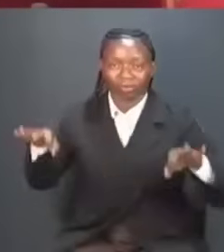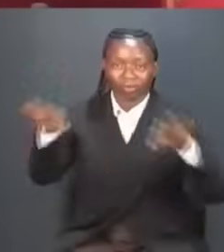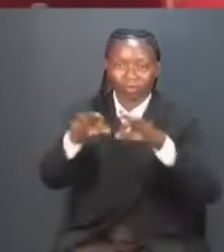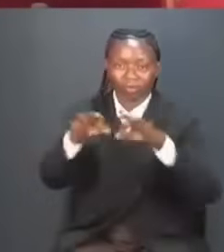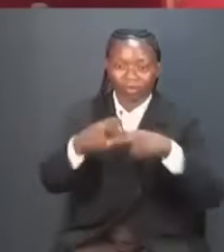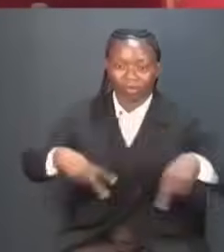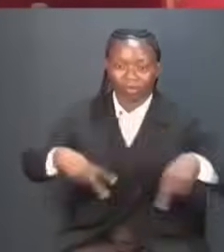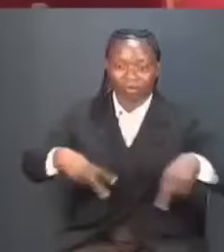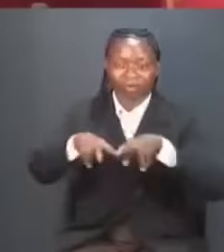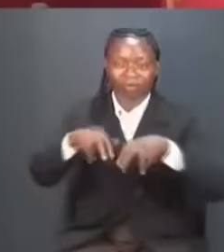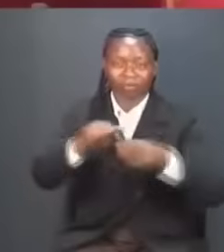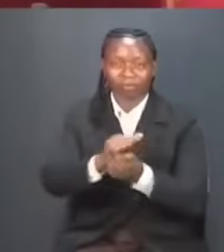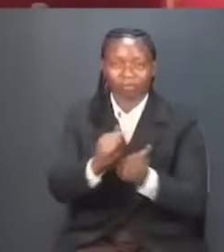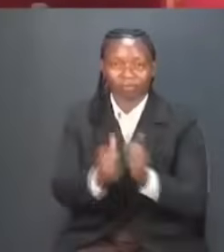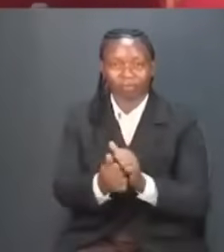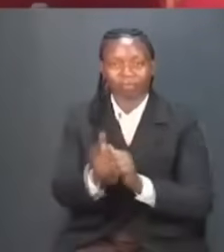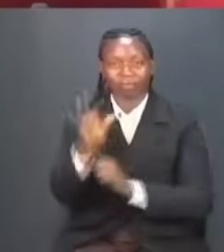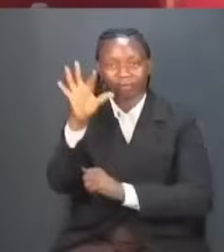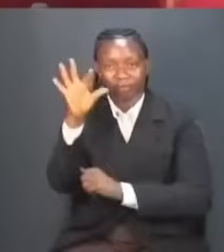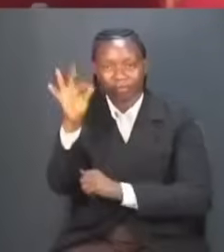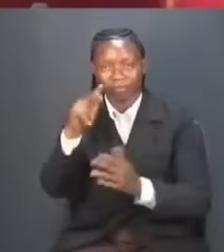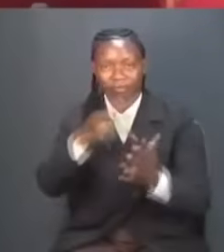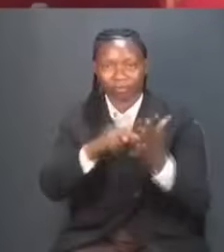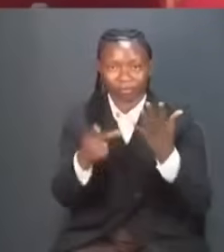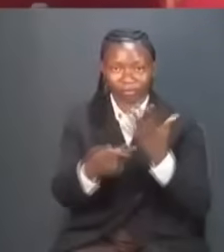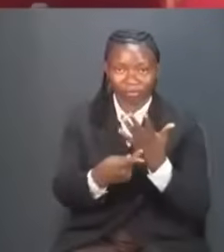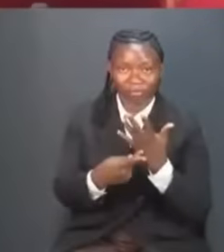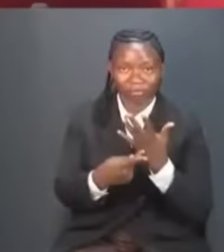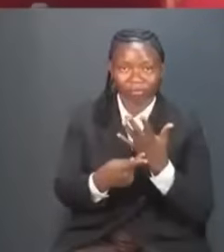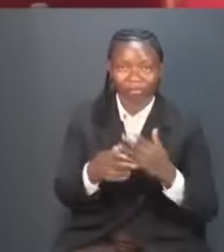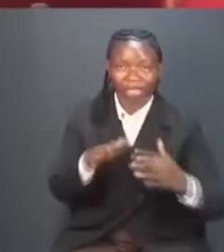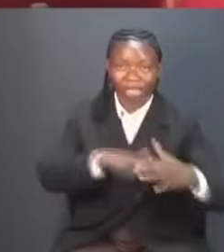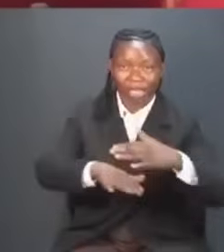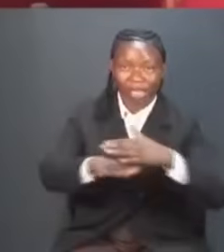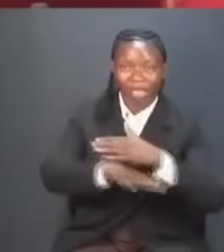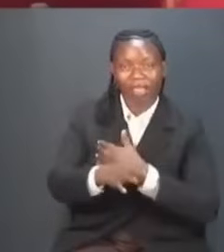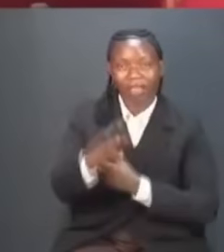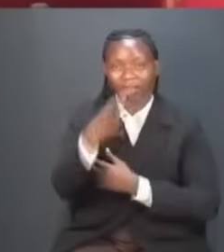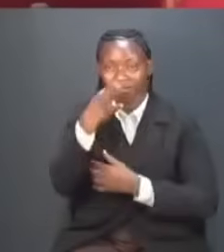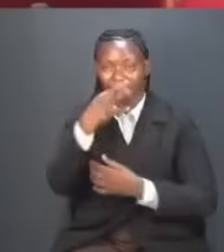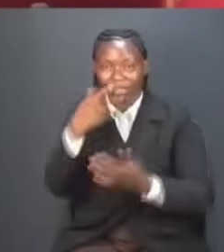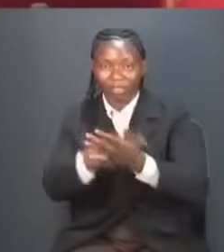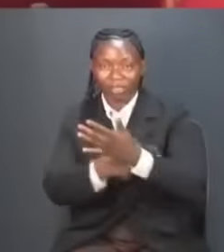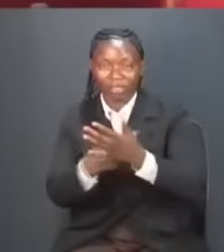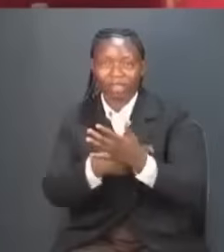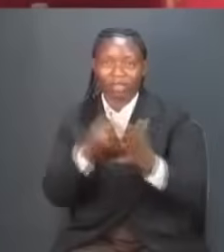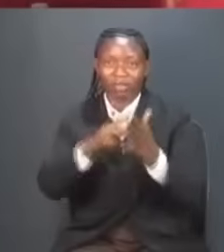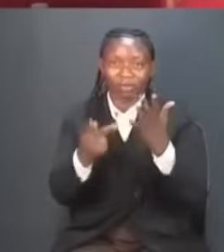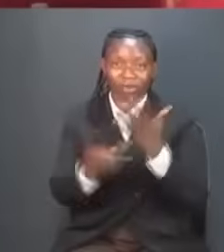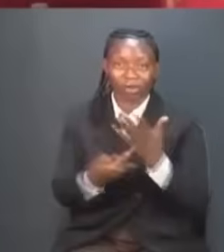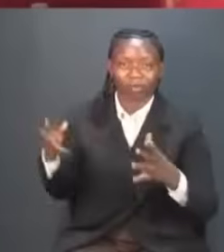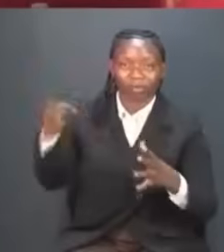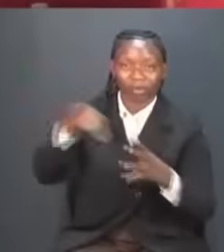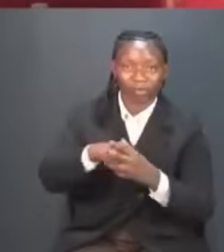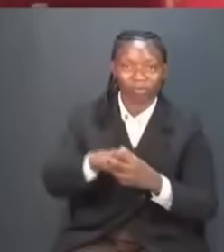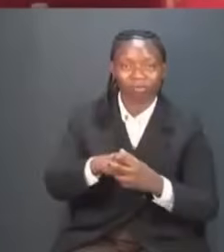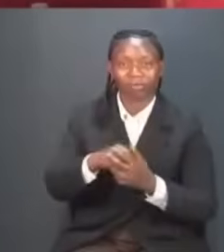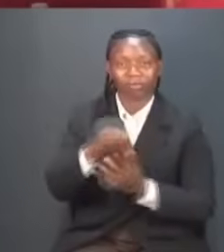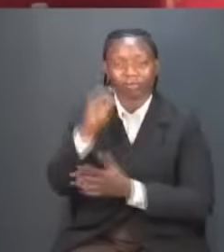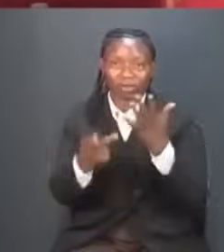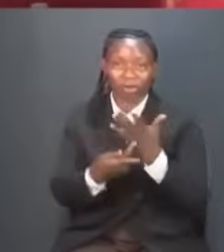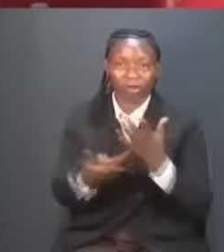9 sub-programs and 22 priority commodities under the Feed Ghana program includes crop